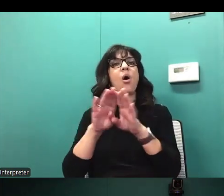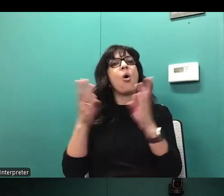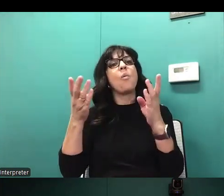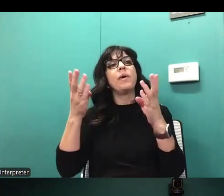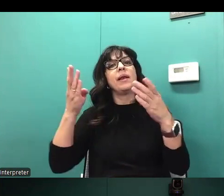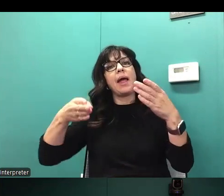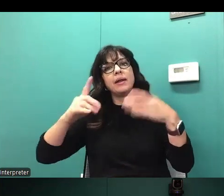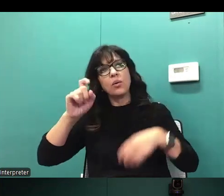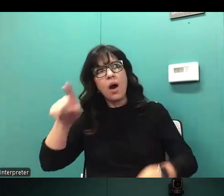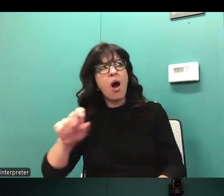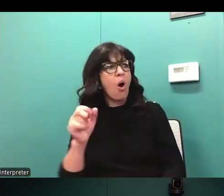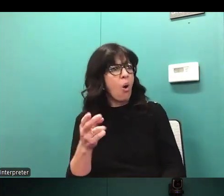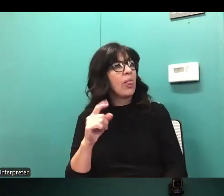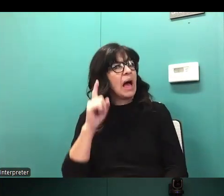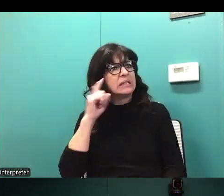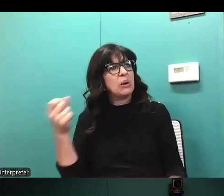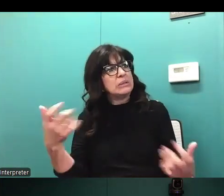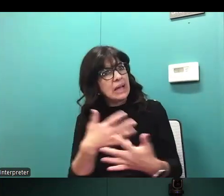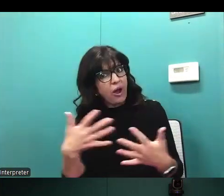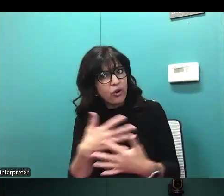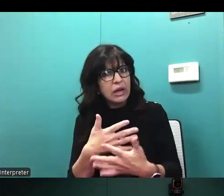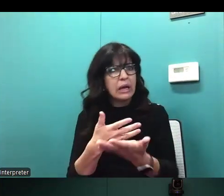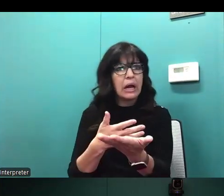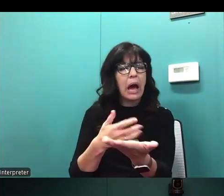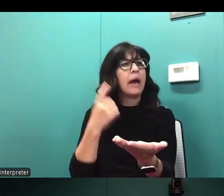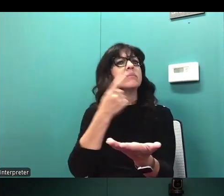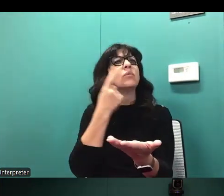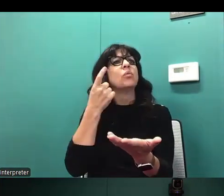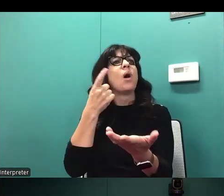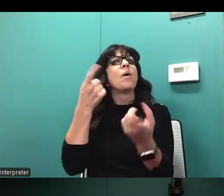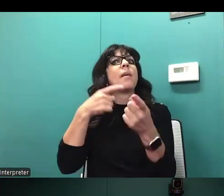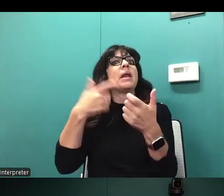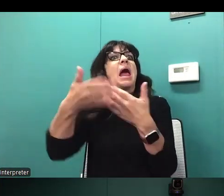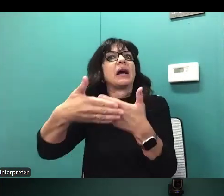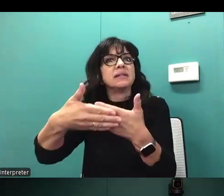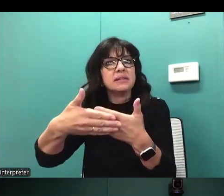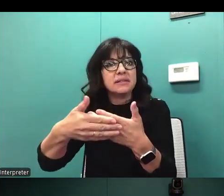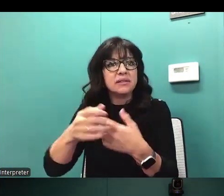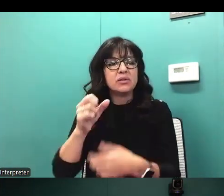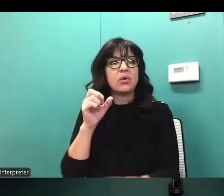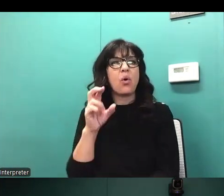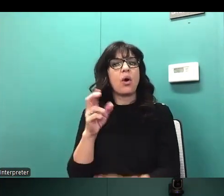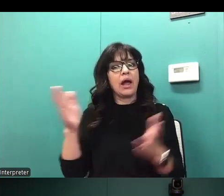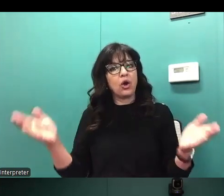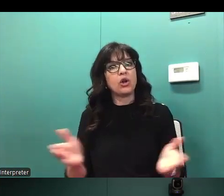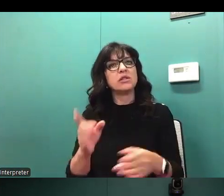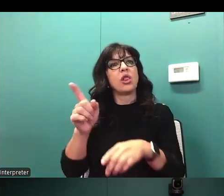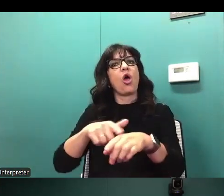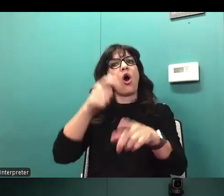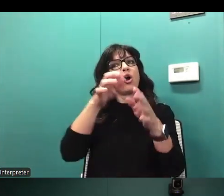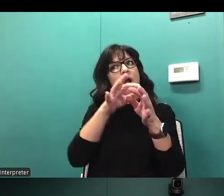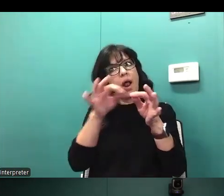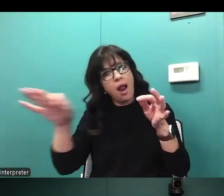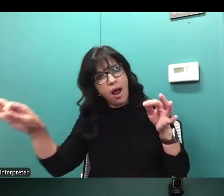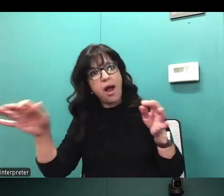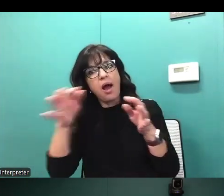just comments like, oh, that sounds really scary. I wonder what will happen next. Or encourage longer runs of talking by having them